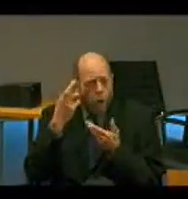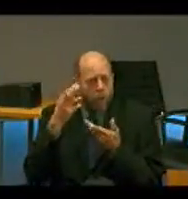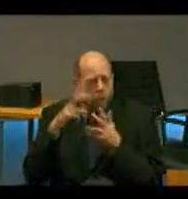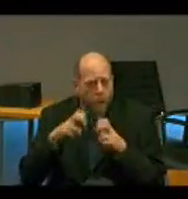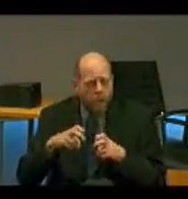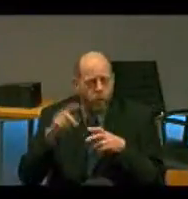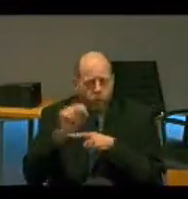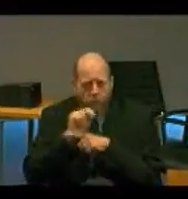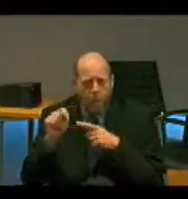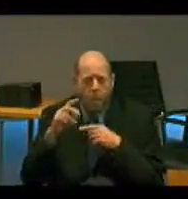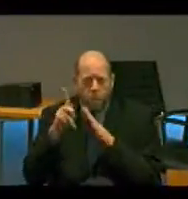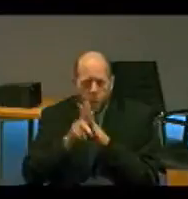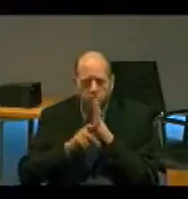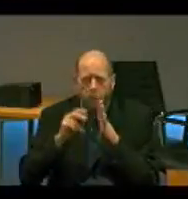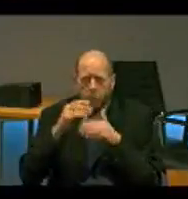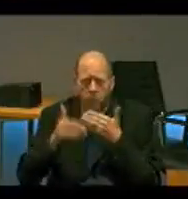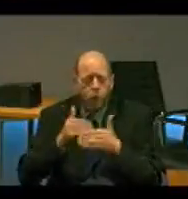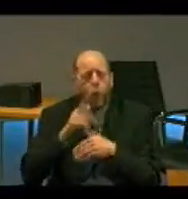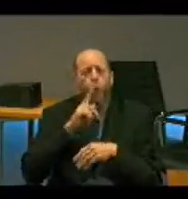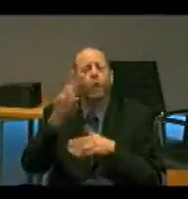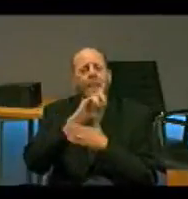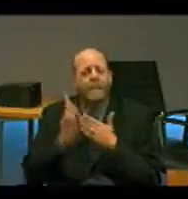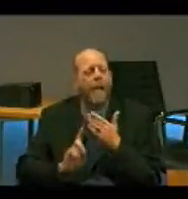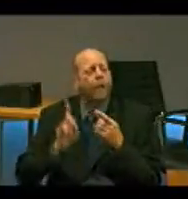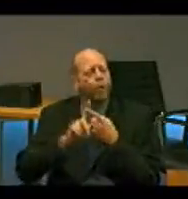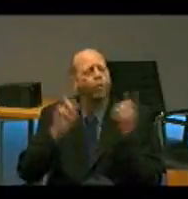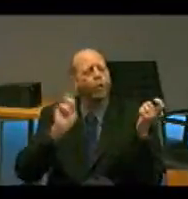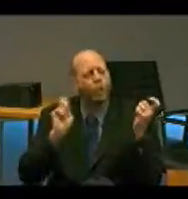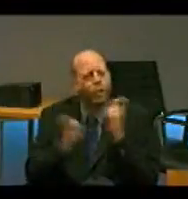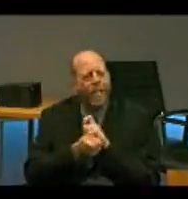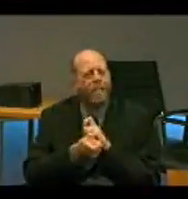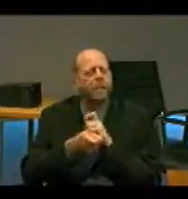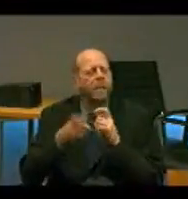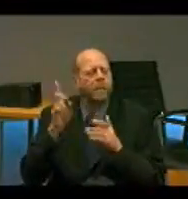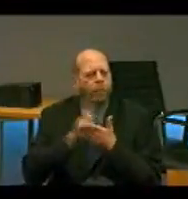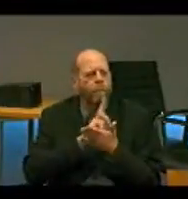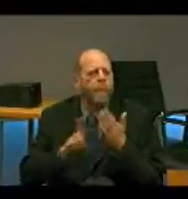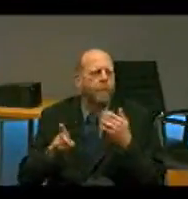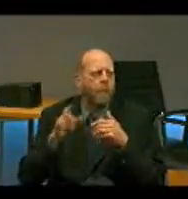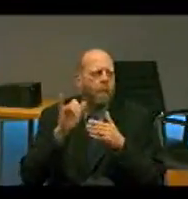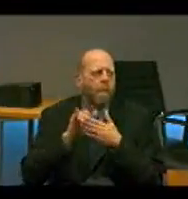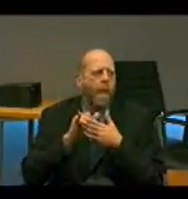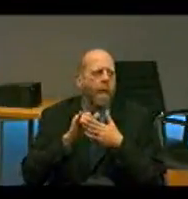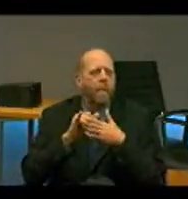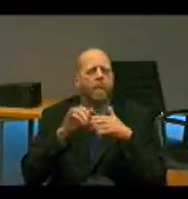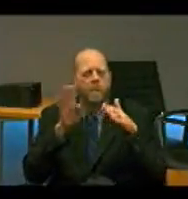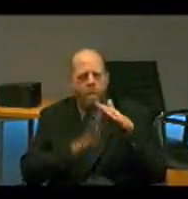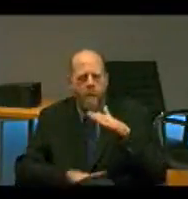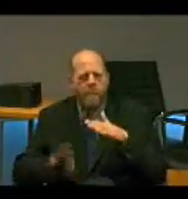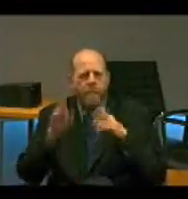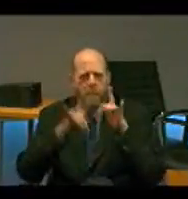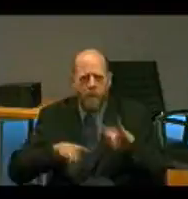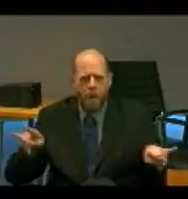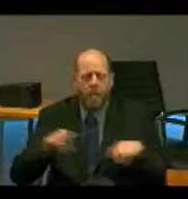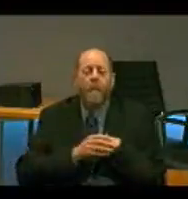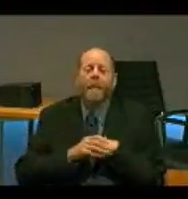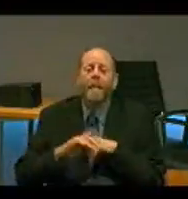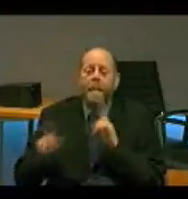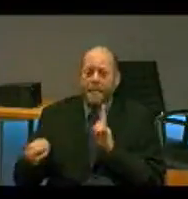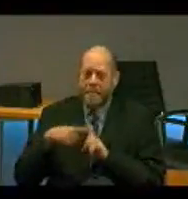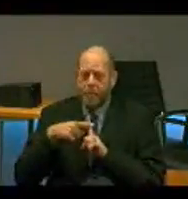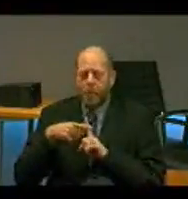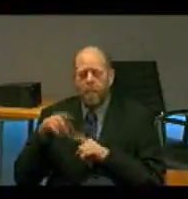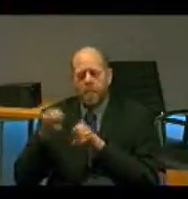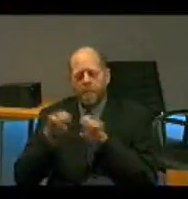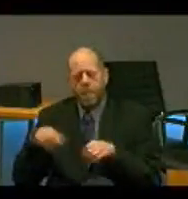training, and policies and procedures were designed to change the discrimination that underlies the disparity. In addition, the